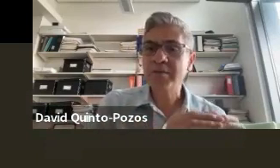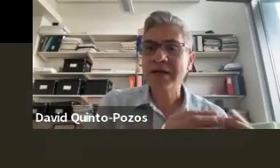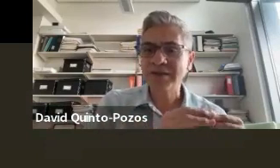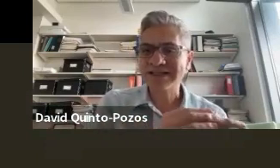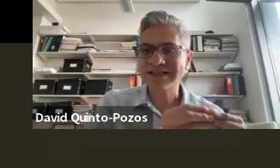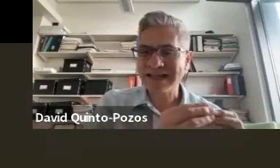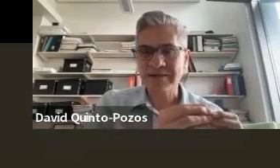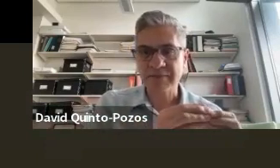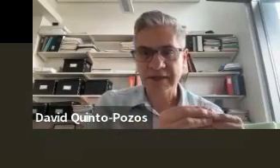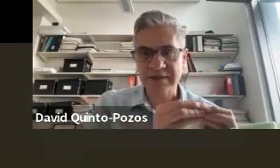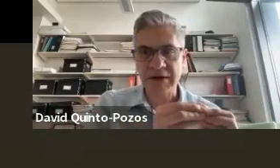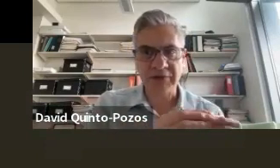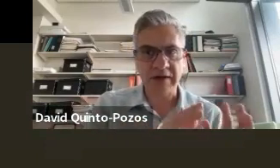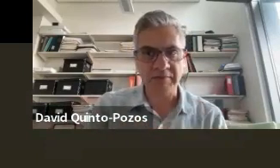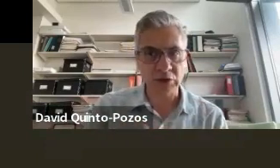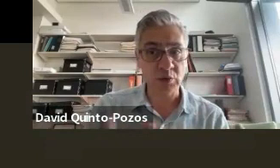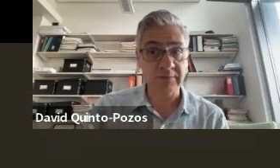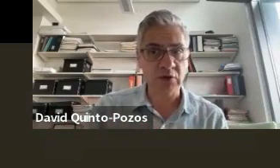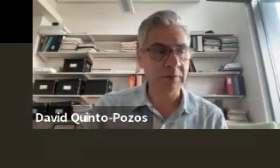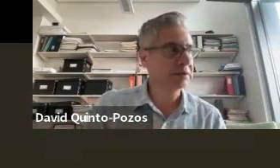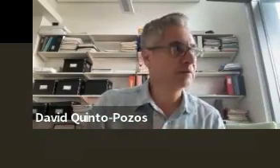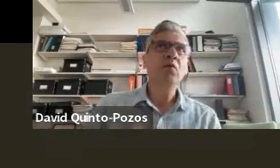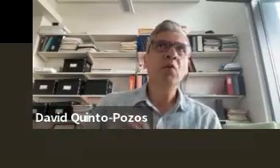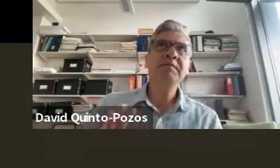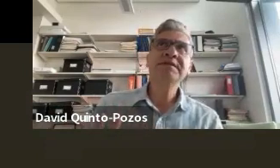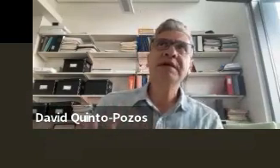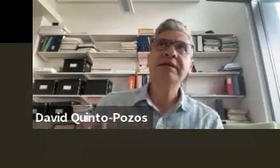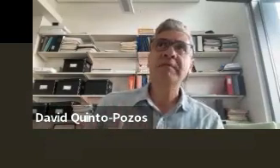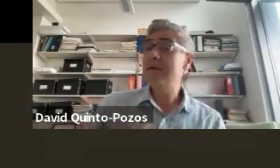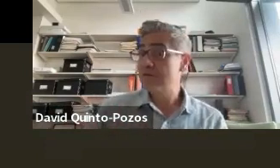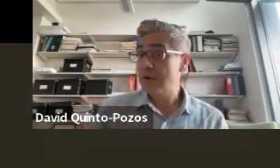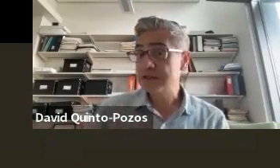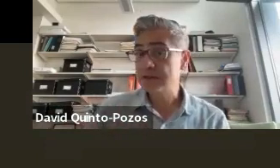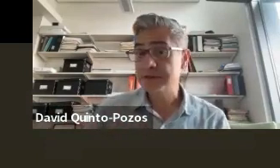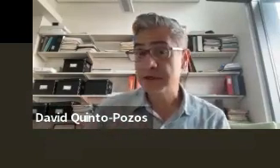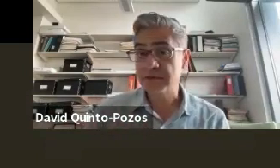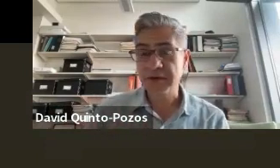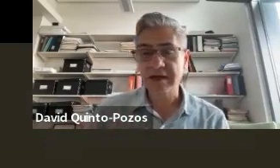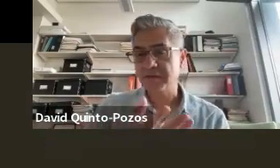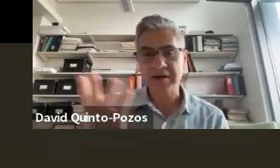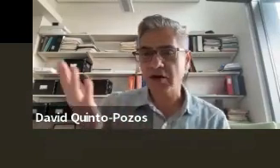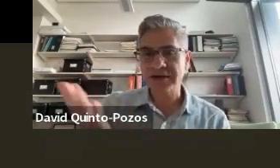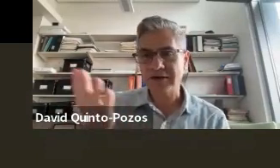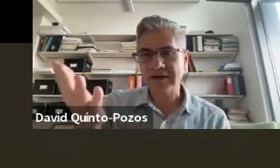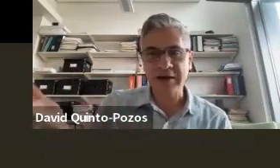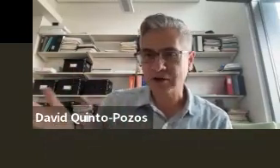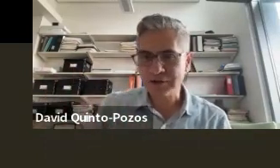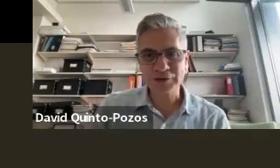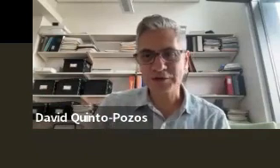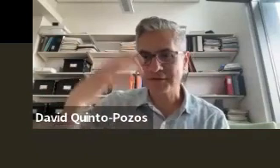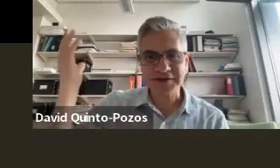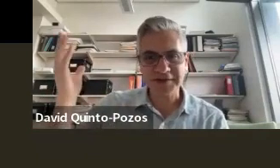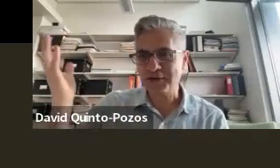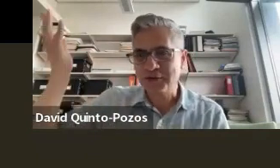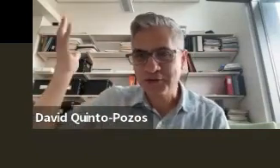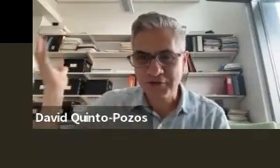want to be able to say some things about that on page one if you're able to. One mistake that many of my students often make, and I'm not calling out any of my current students,